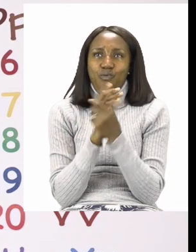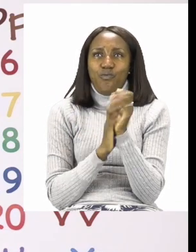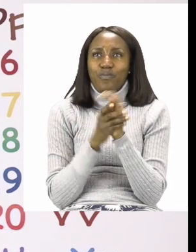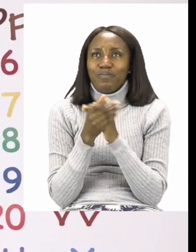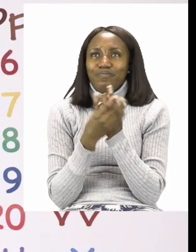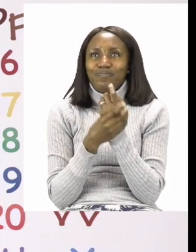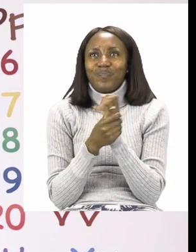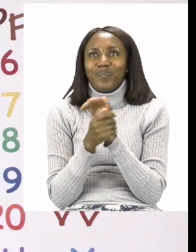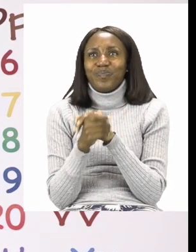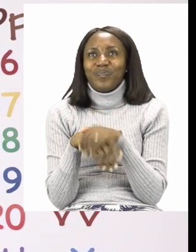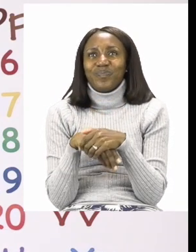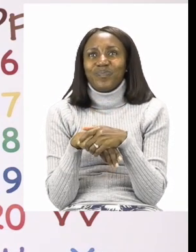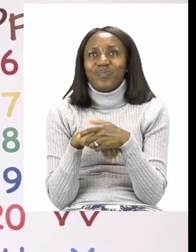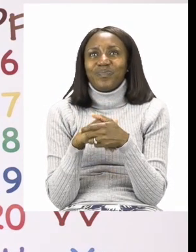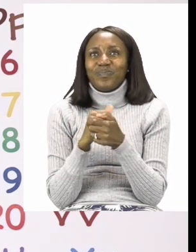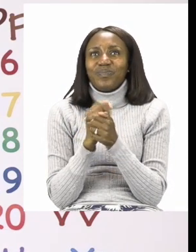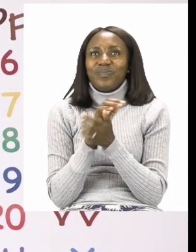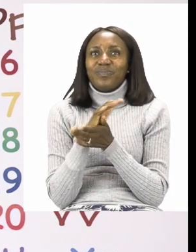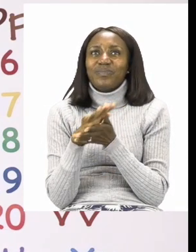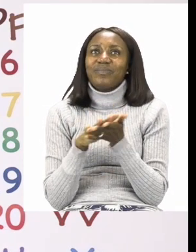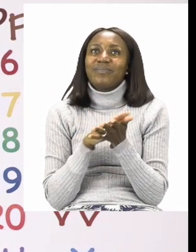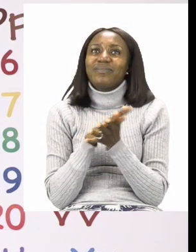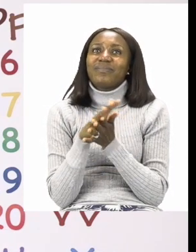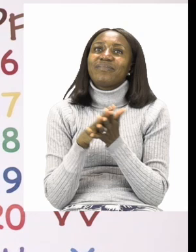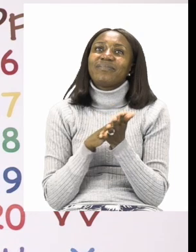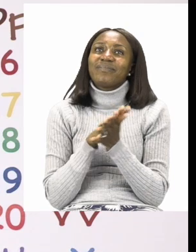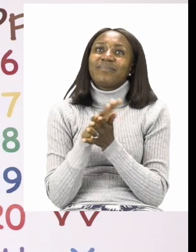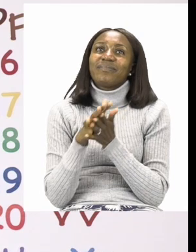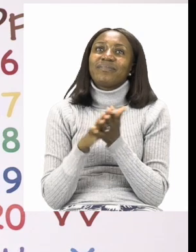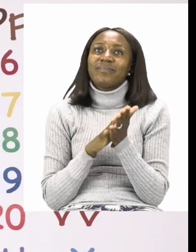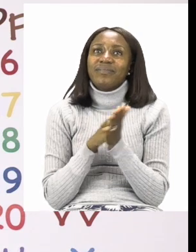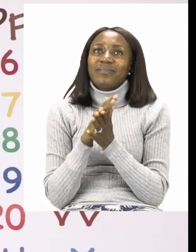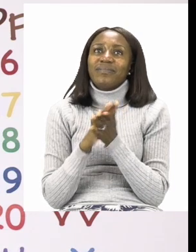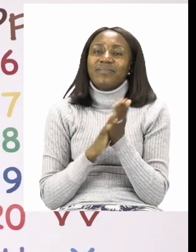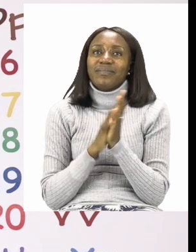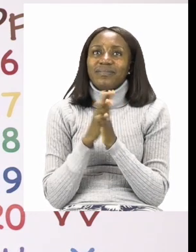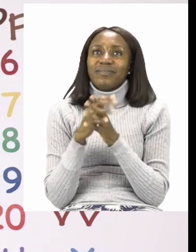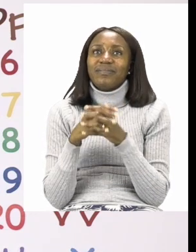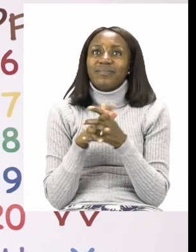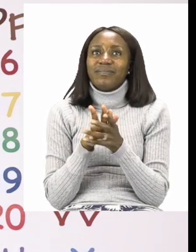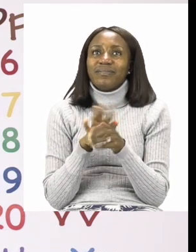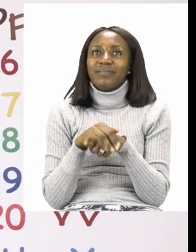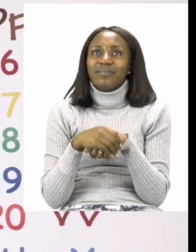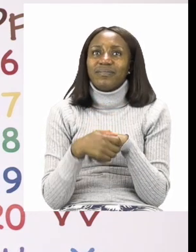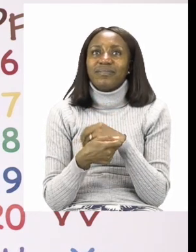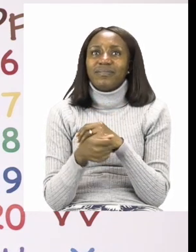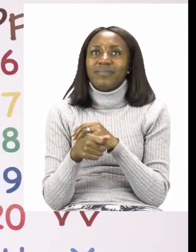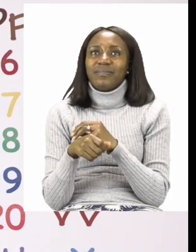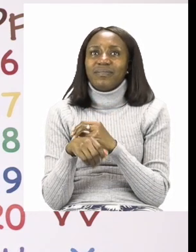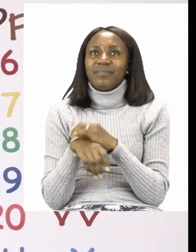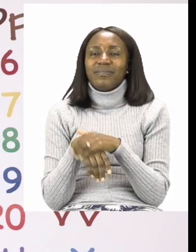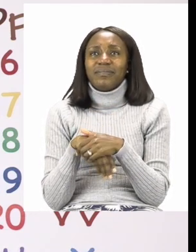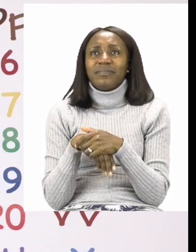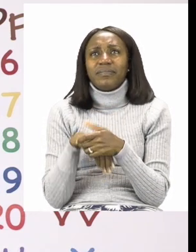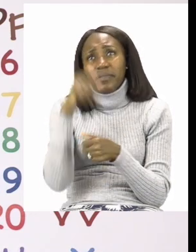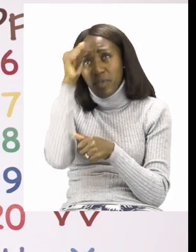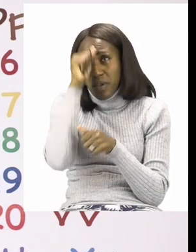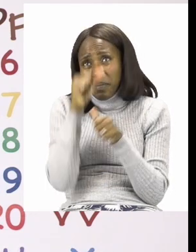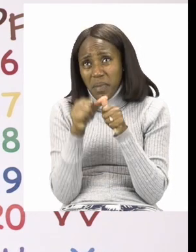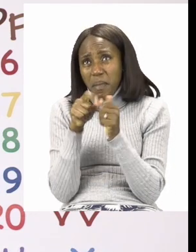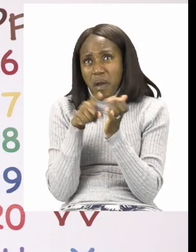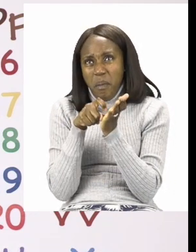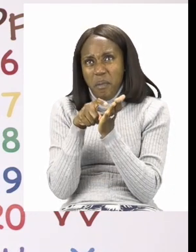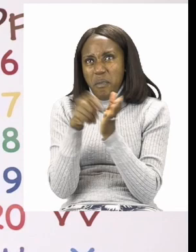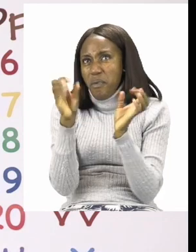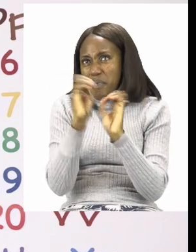sanitize. Now we have to remember sanitizing keeps us safe from all the germs, so